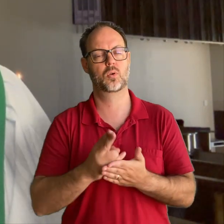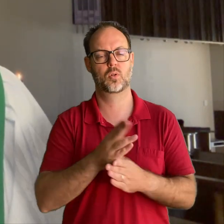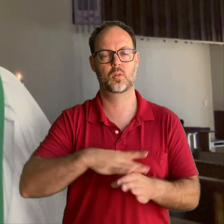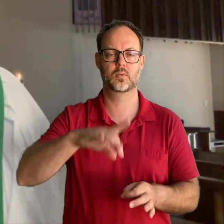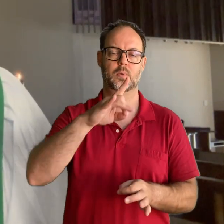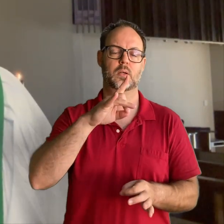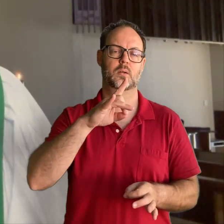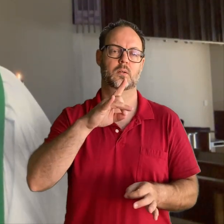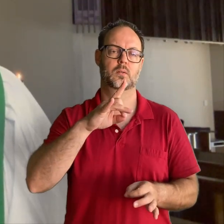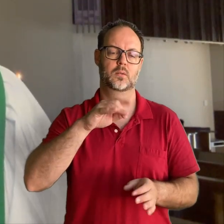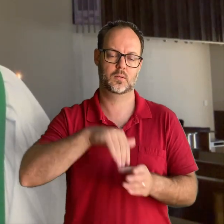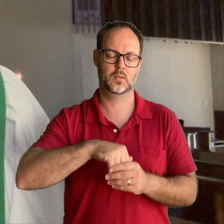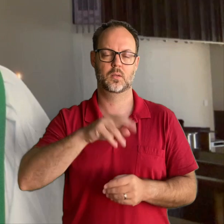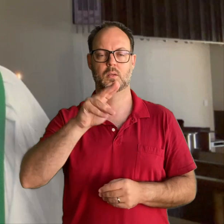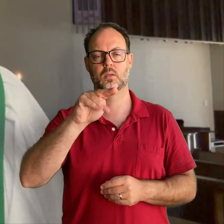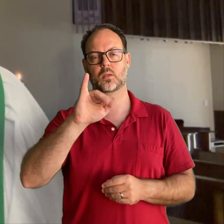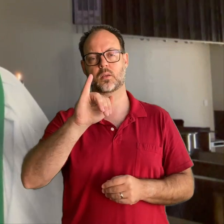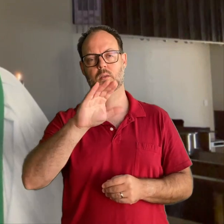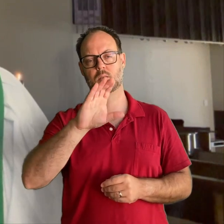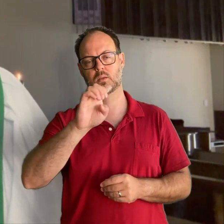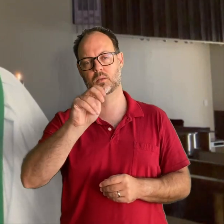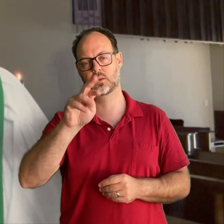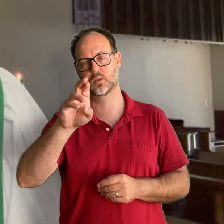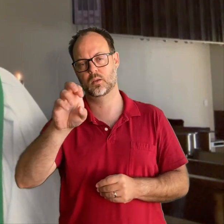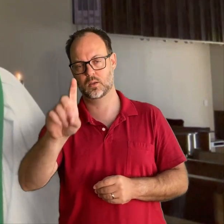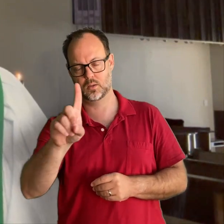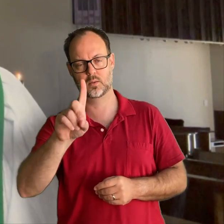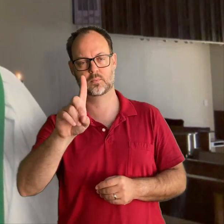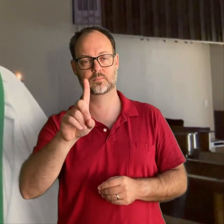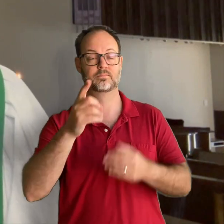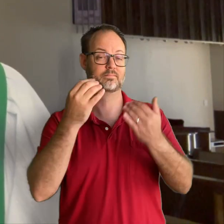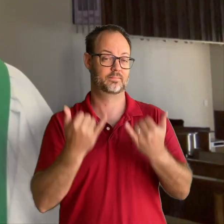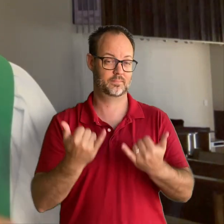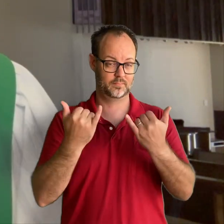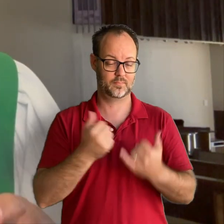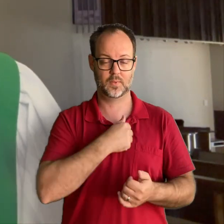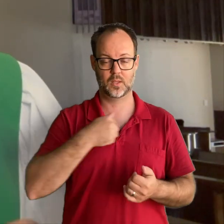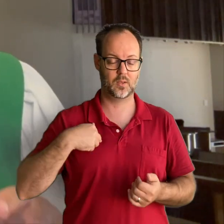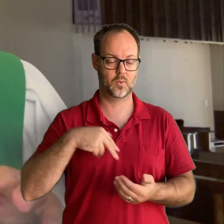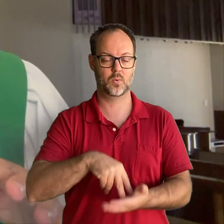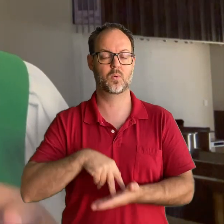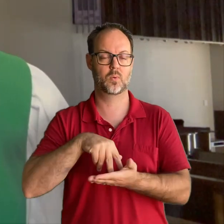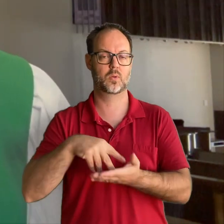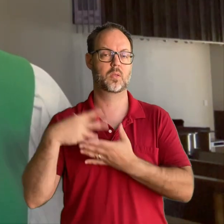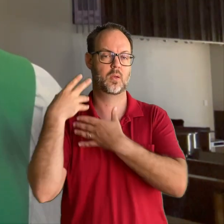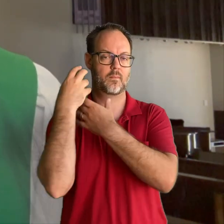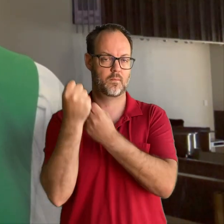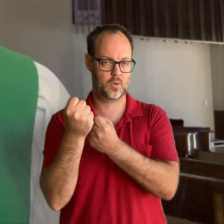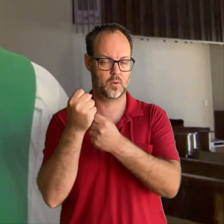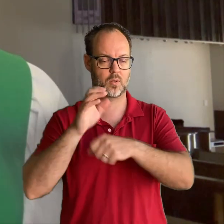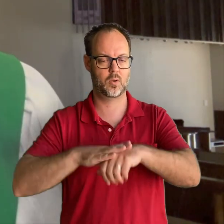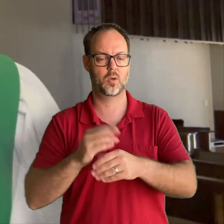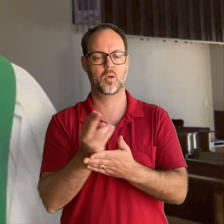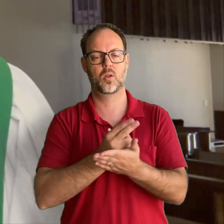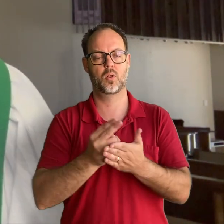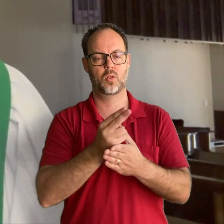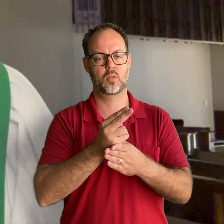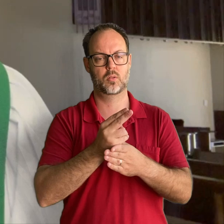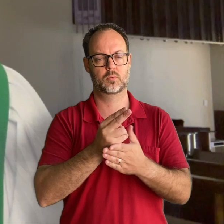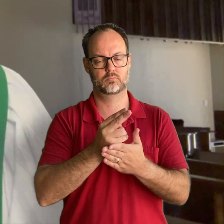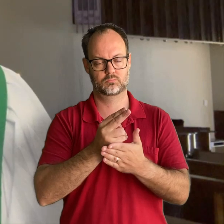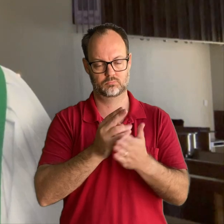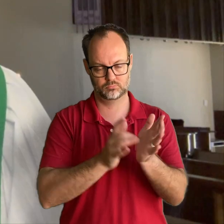Holy Spirit in the Nicene Creed. Even today, we stand firm on Holy